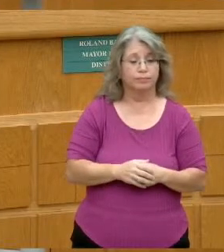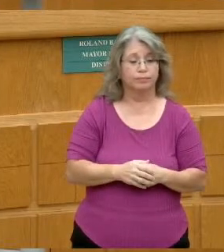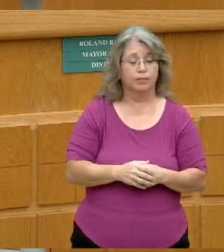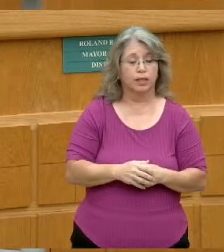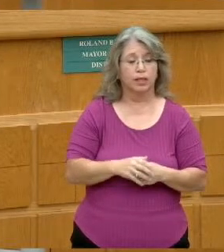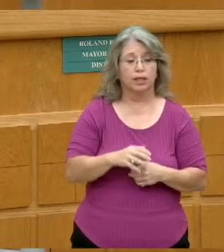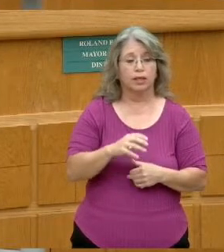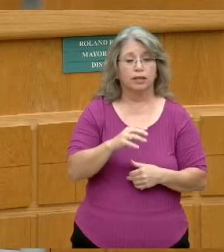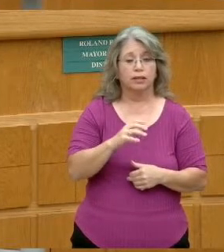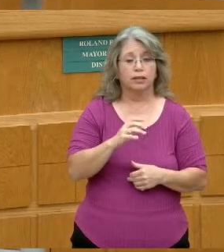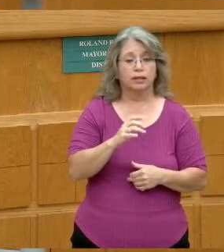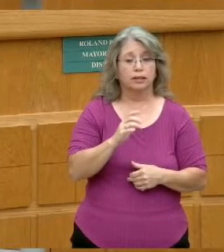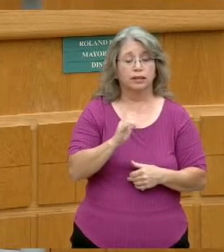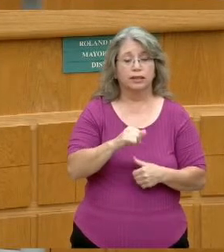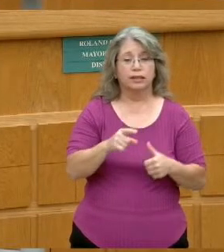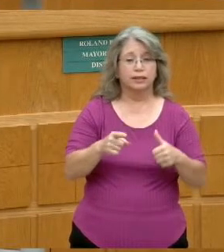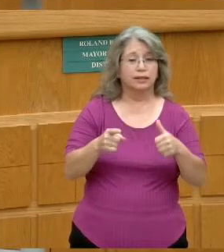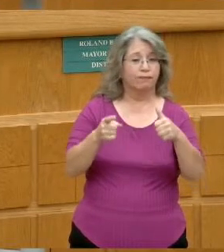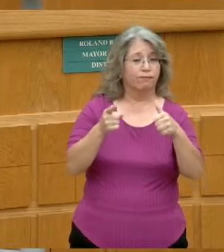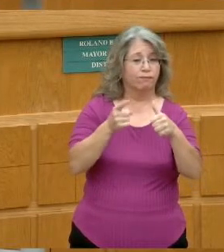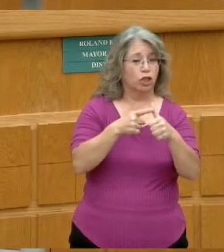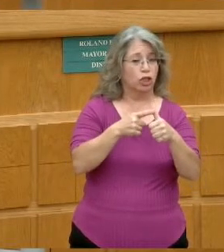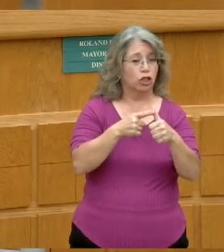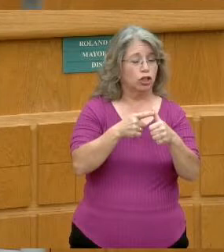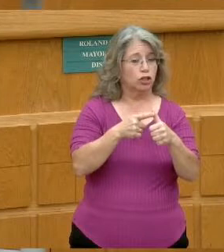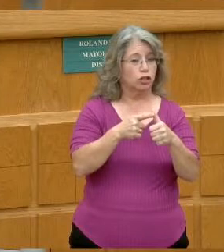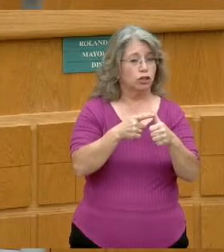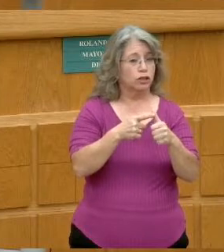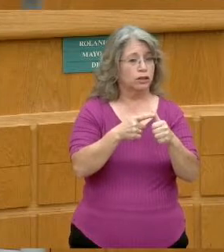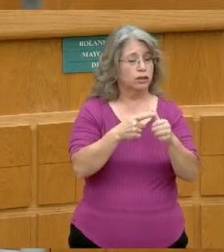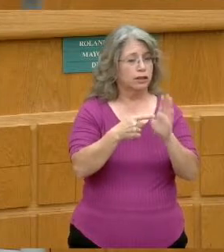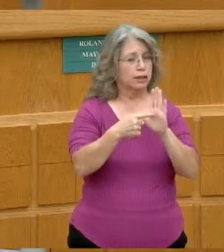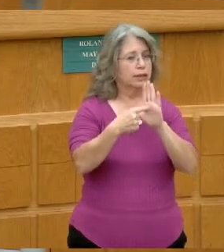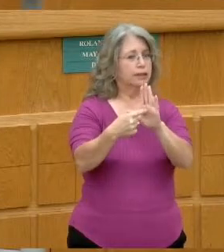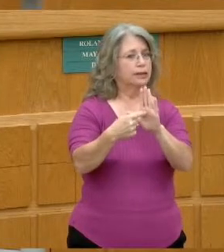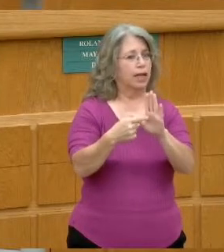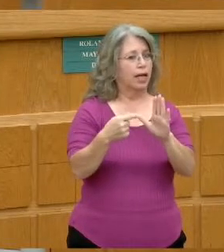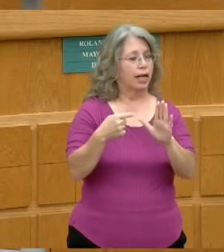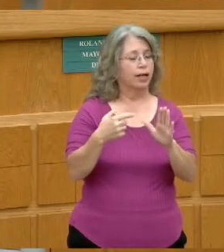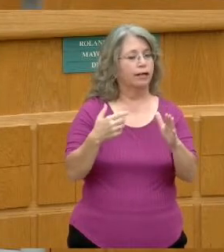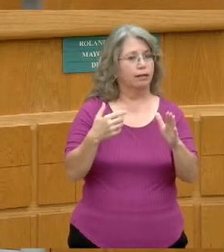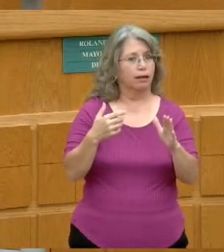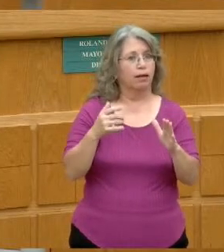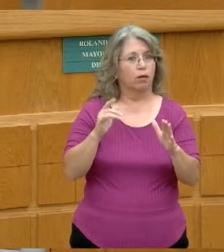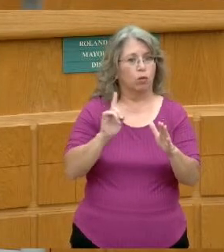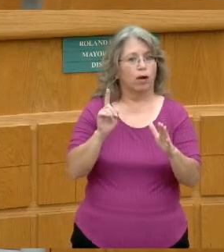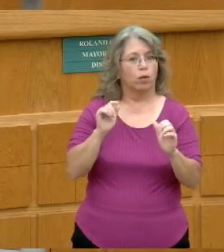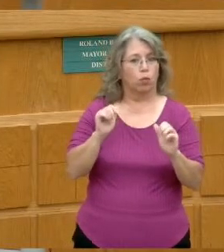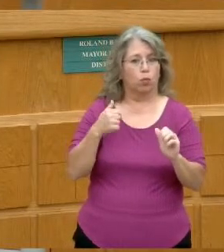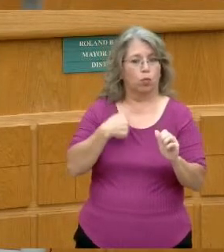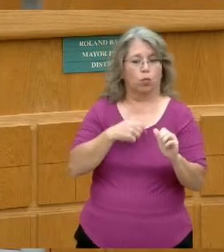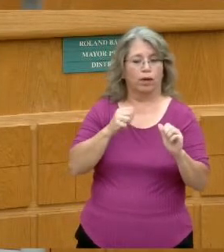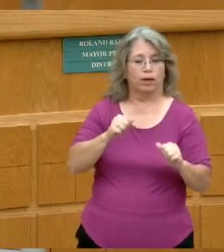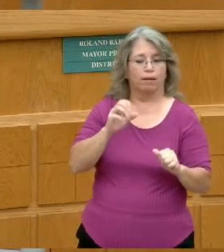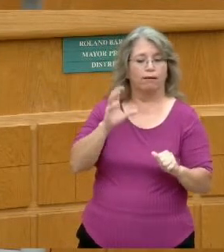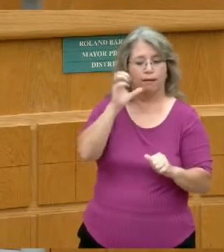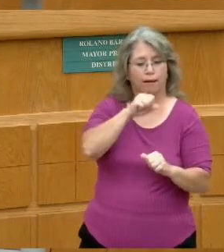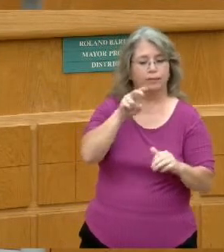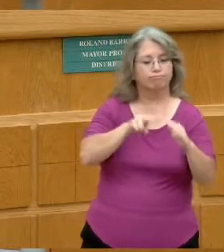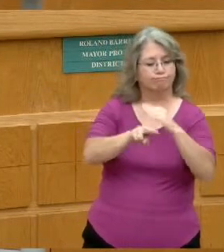indication that we'll have that there might be an increase in the number of cases. Because before you can contract the symptoms of